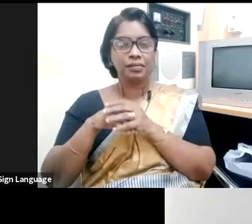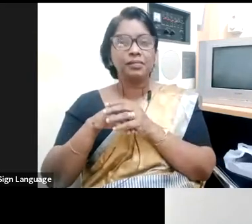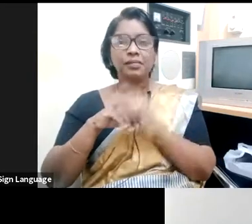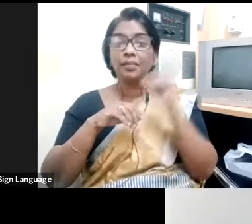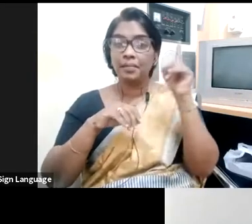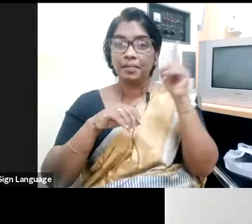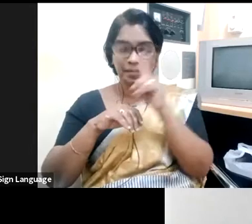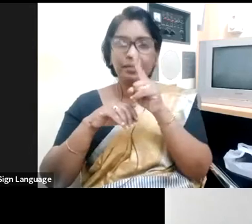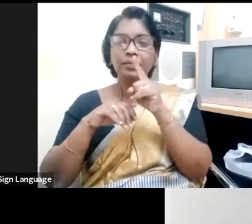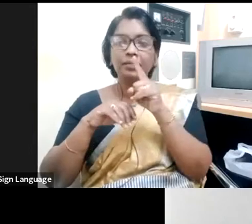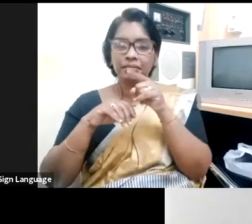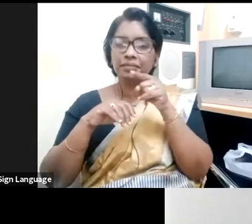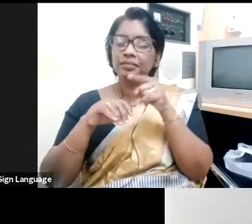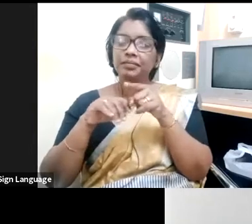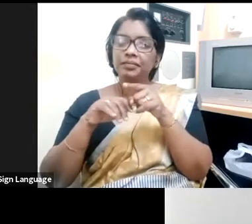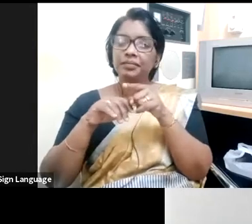first.